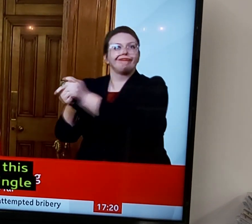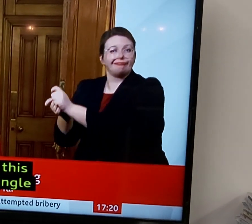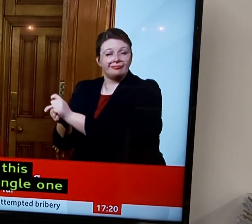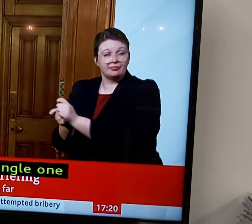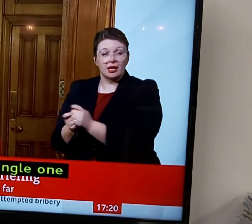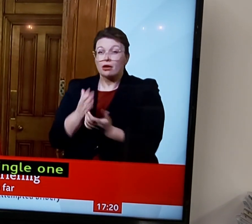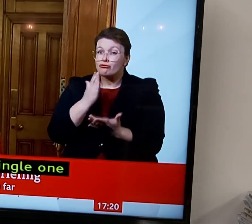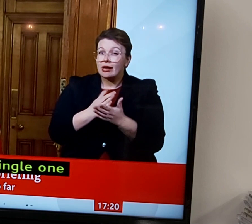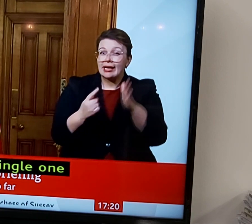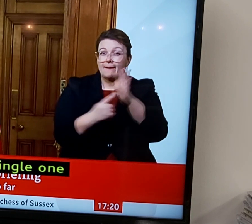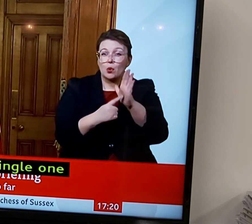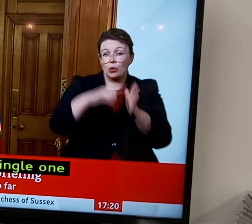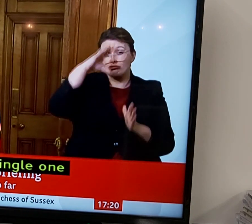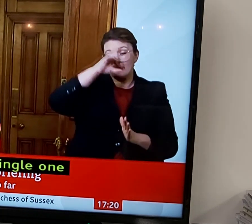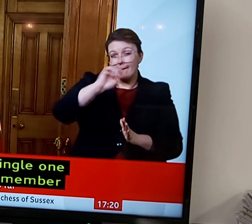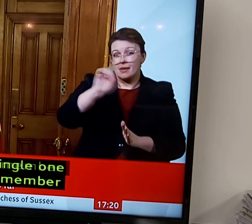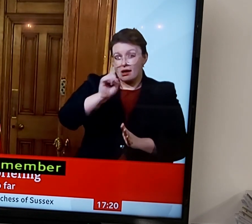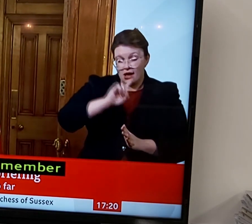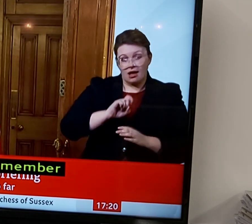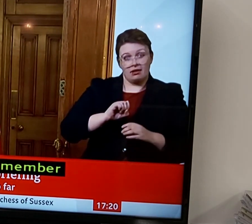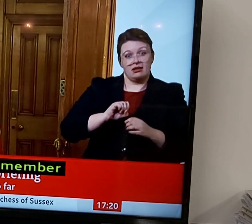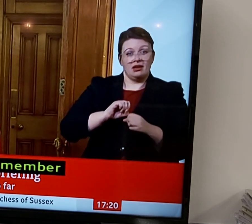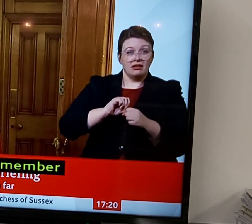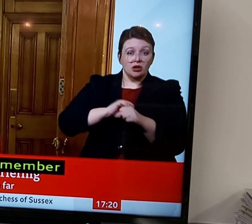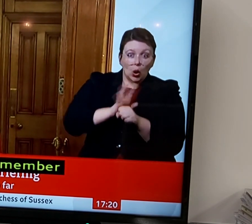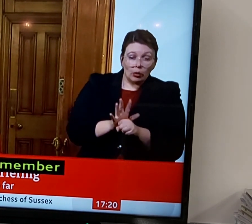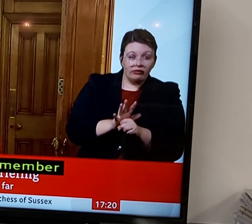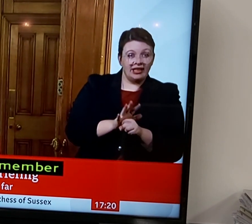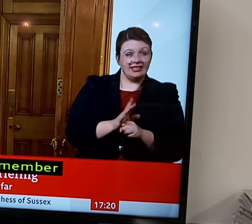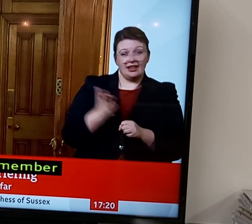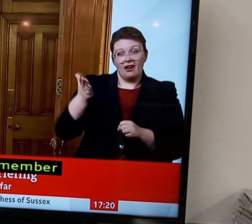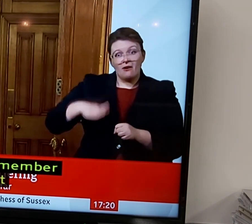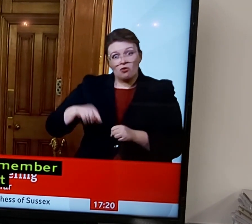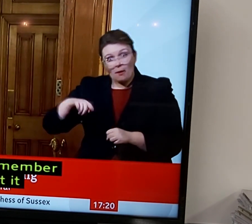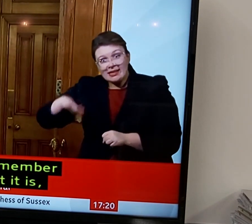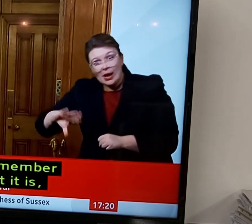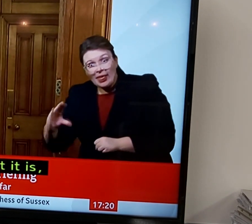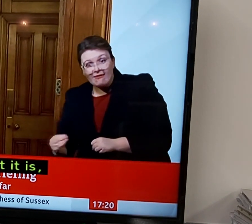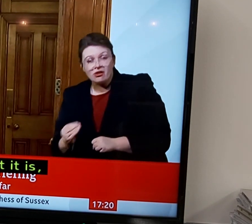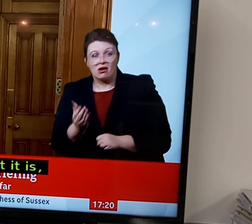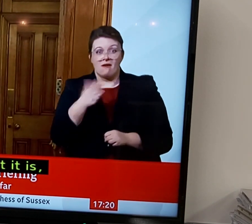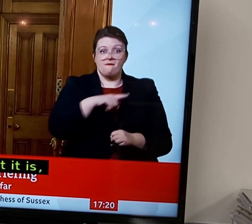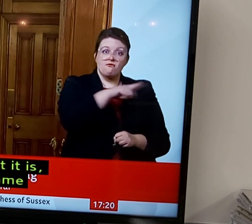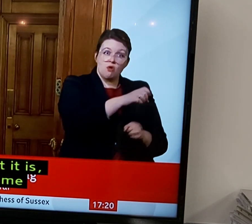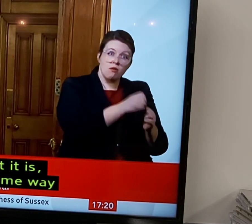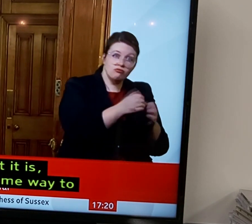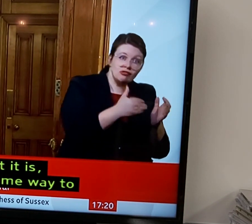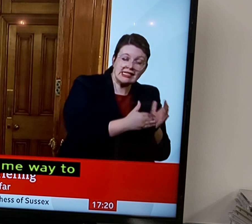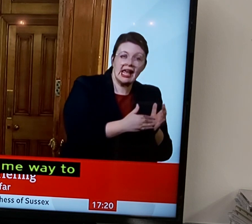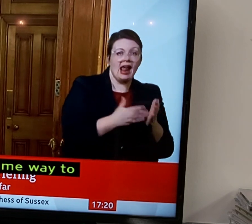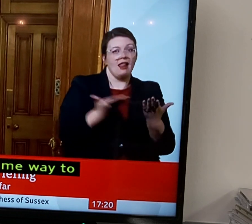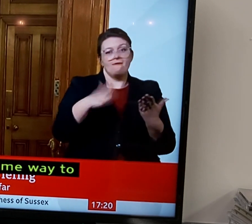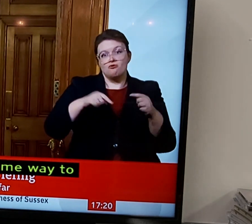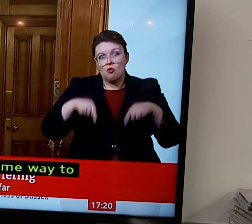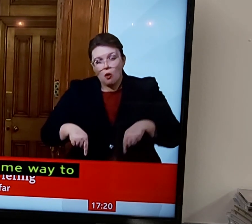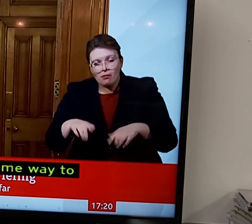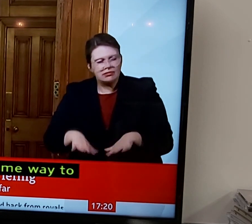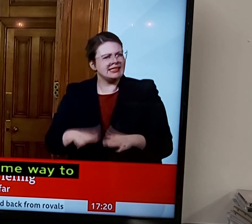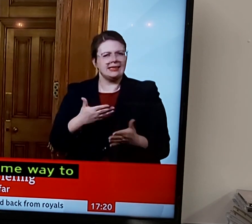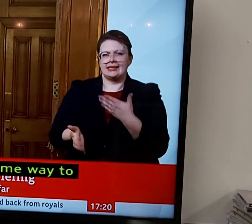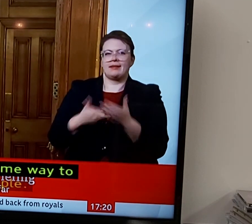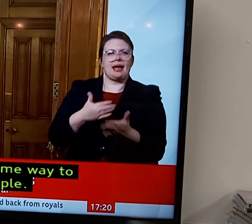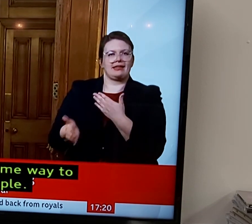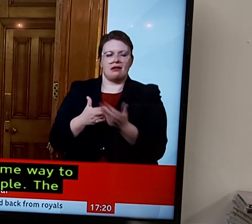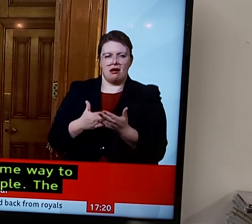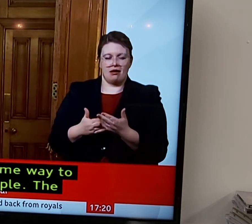same way through social contact between people. The steps that we can all take to stop its spread are the same. To stay at